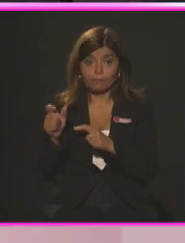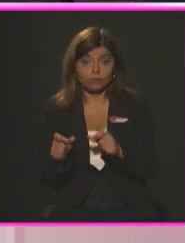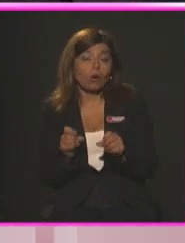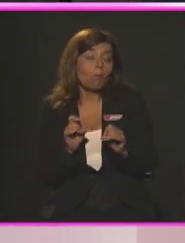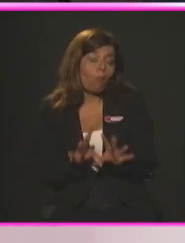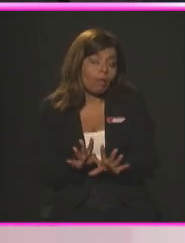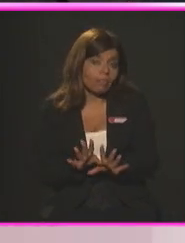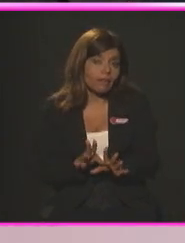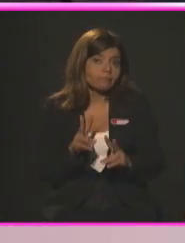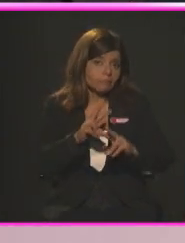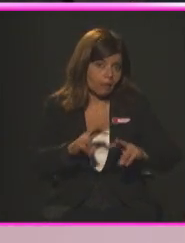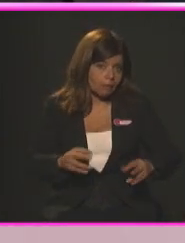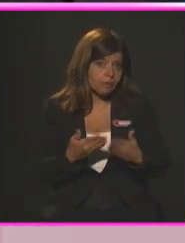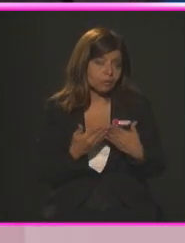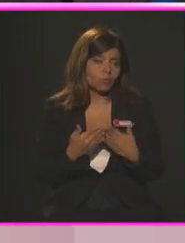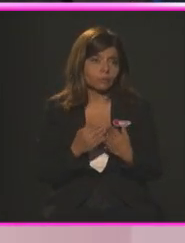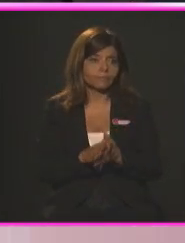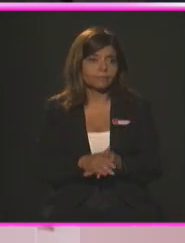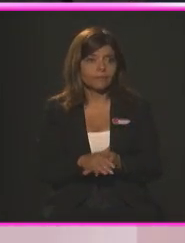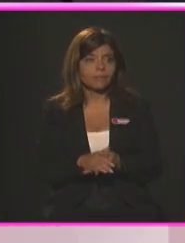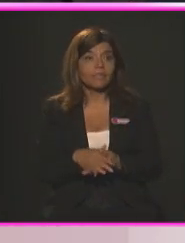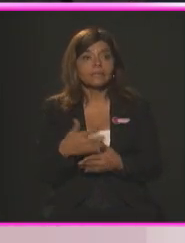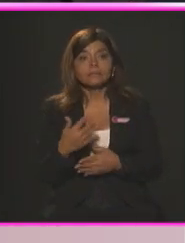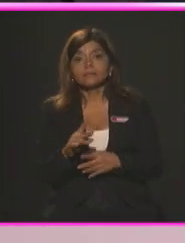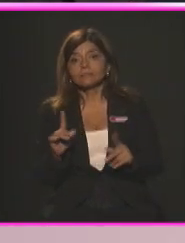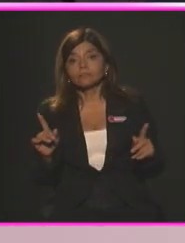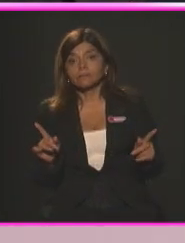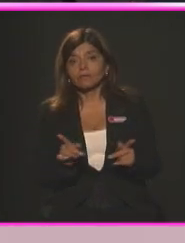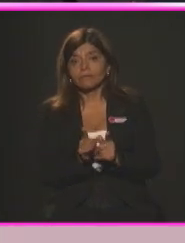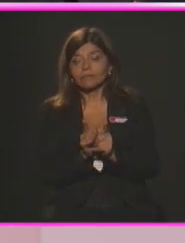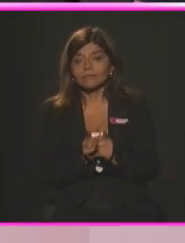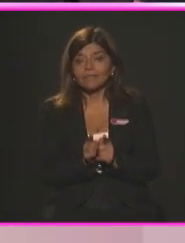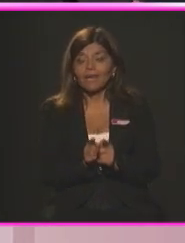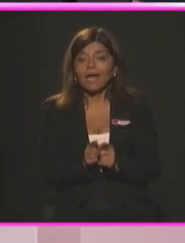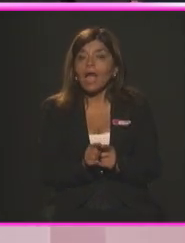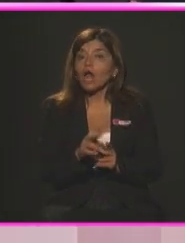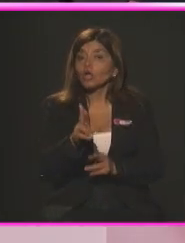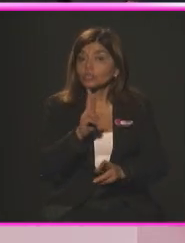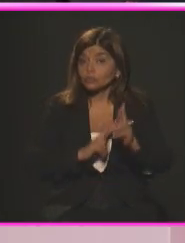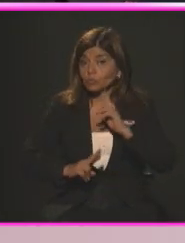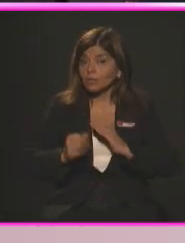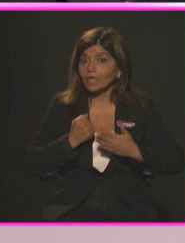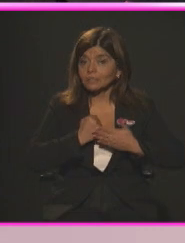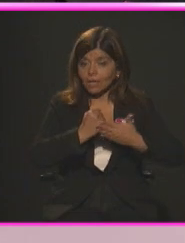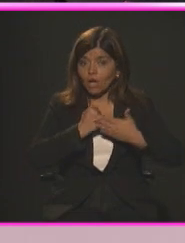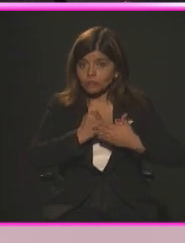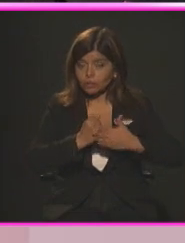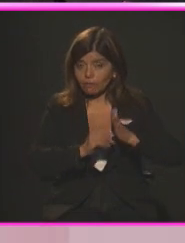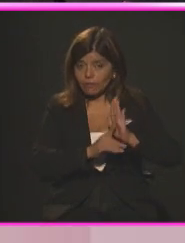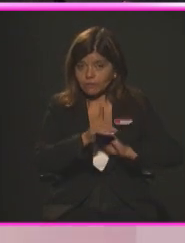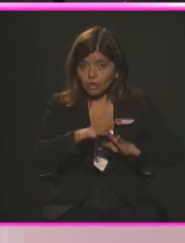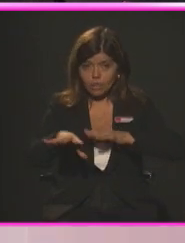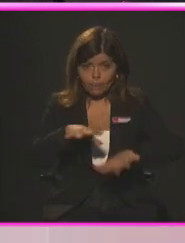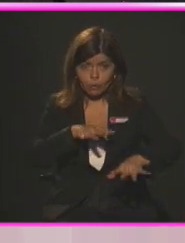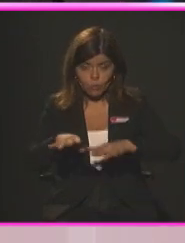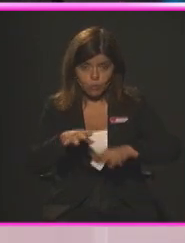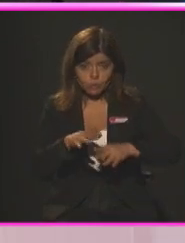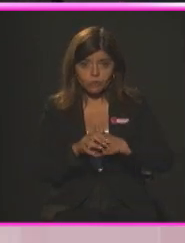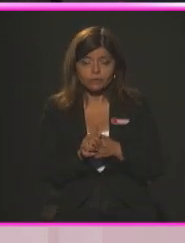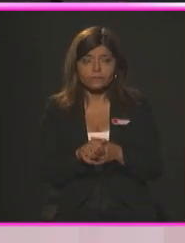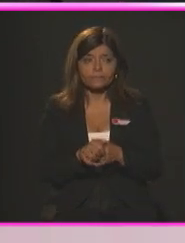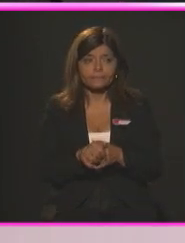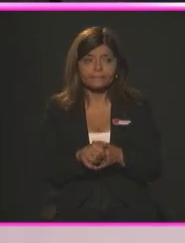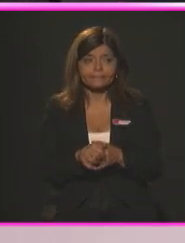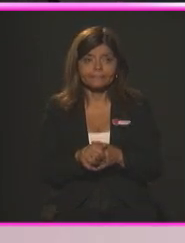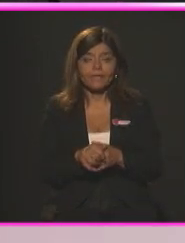it and to make this work for more people than just Larry, we are involved in this large-scale project called Nutrition for Precision Health, which